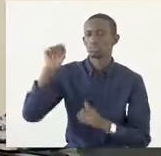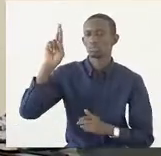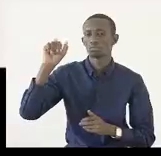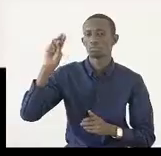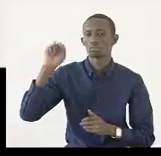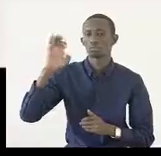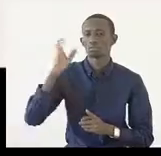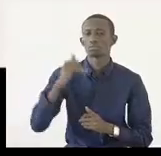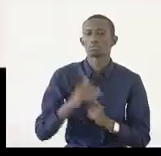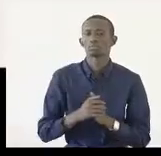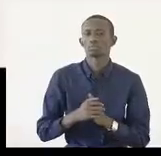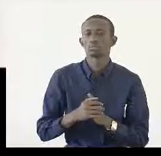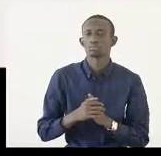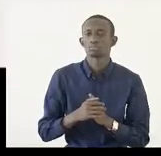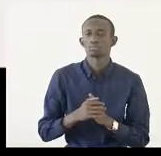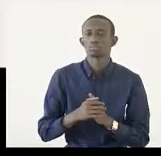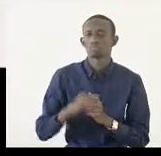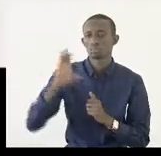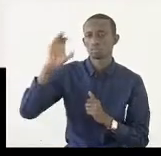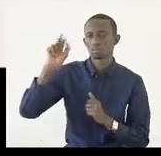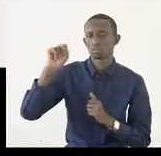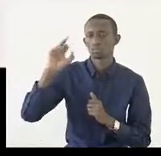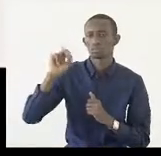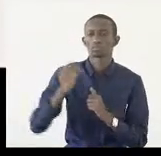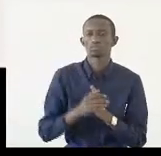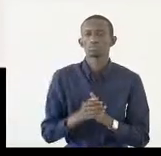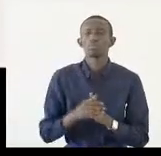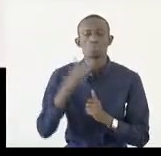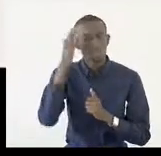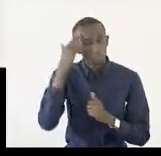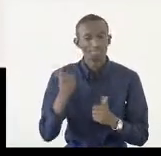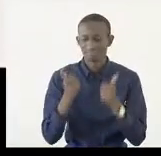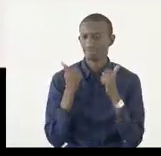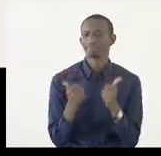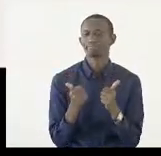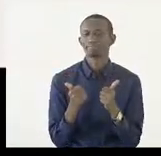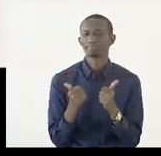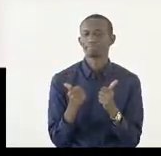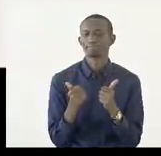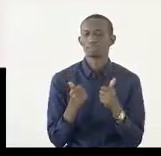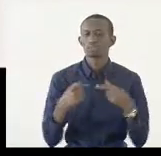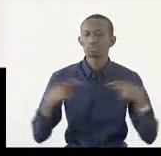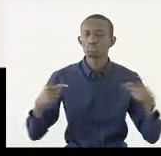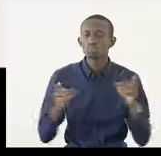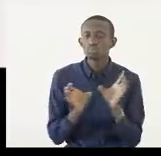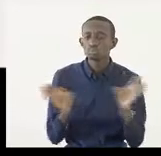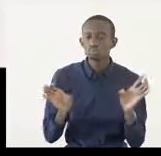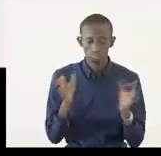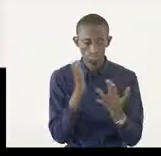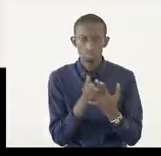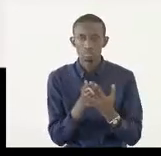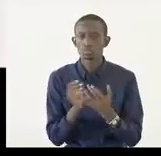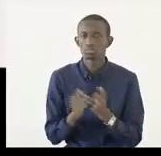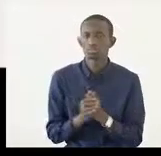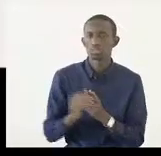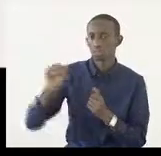and you'll be able to distinguish between aromatic aldehydes from aromatic